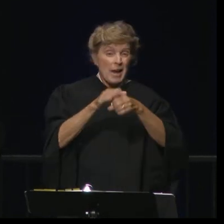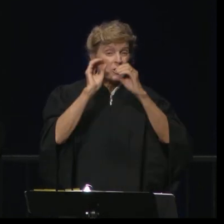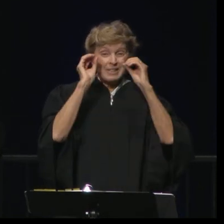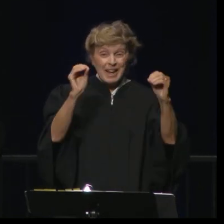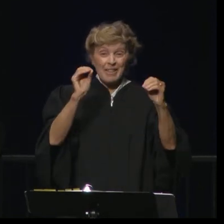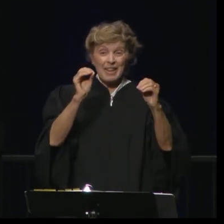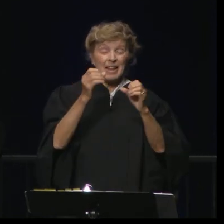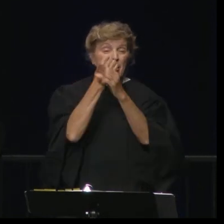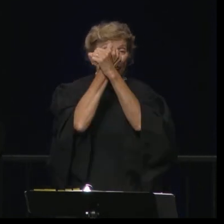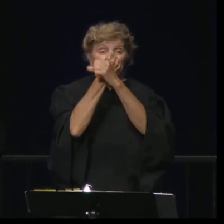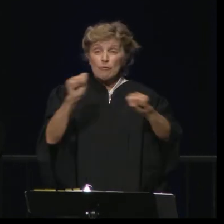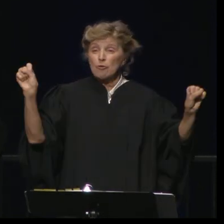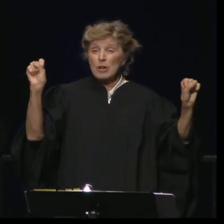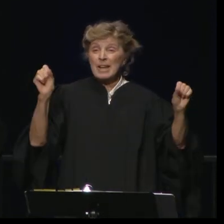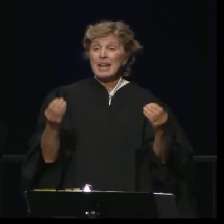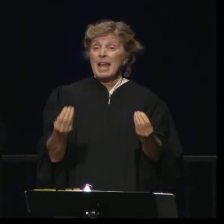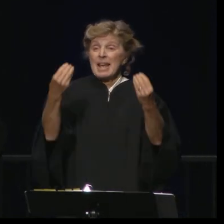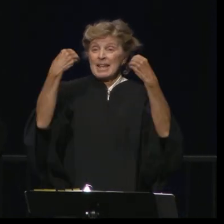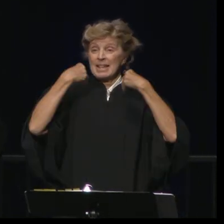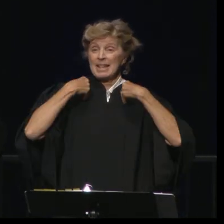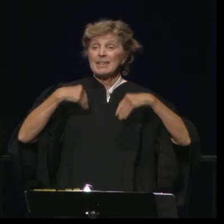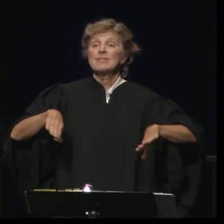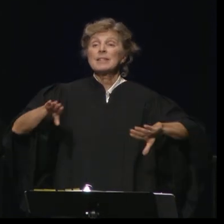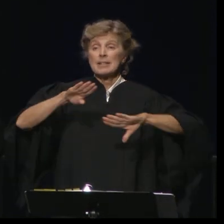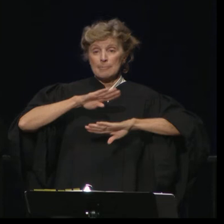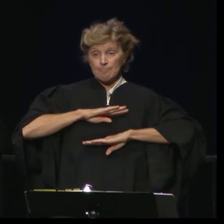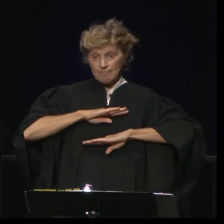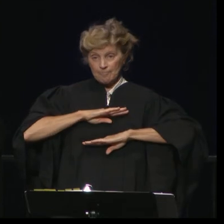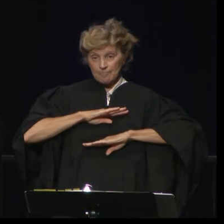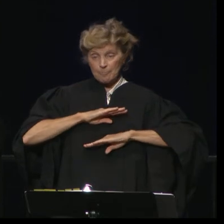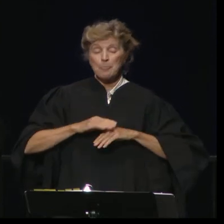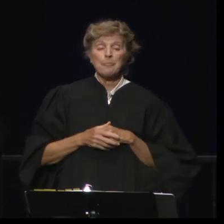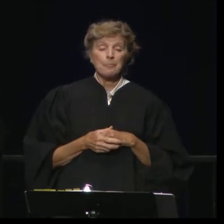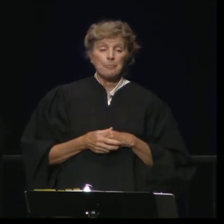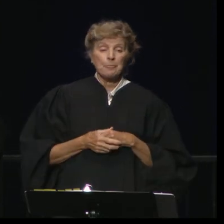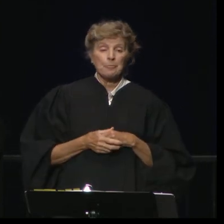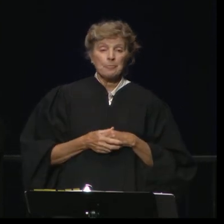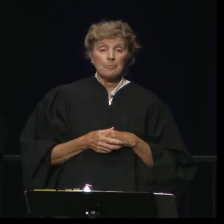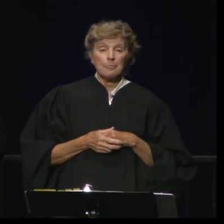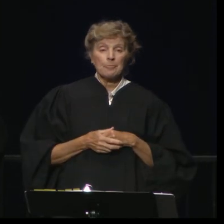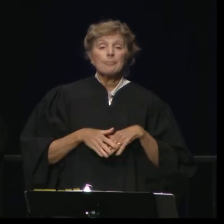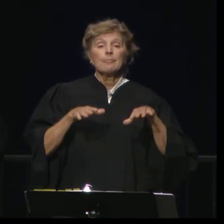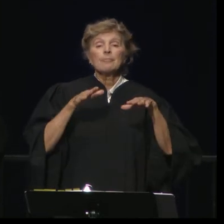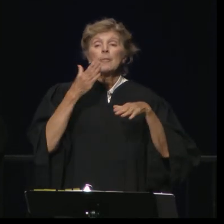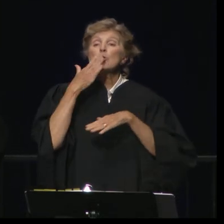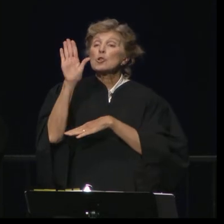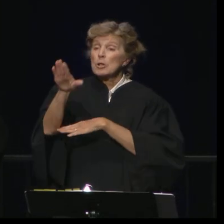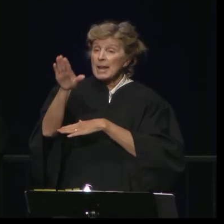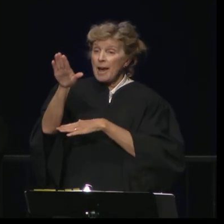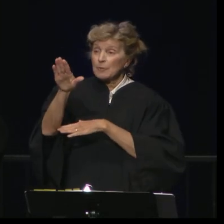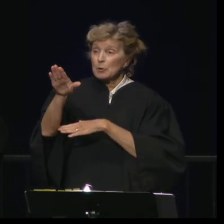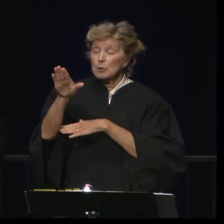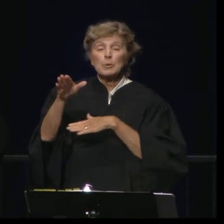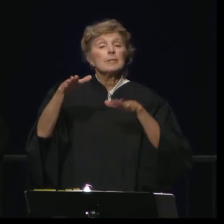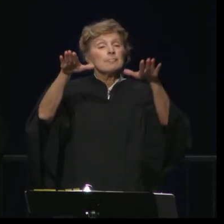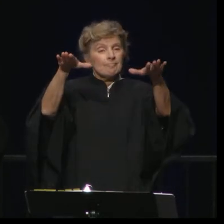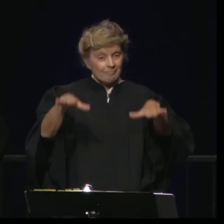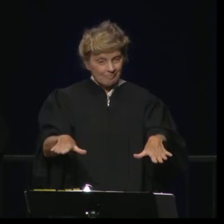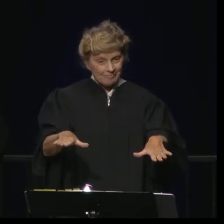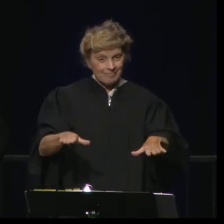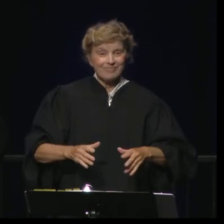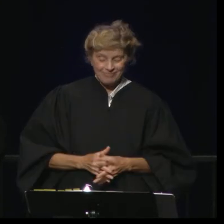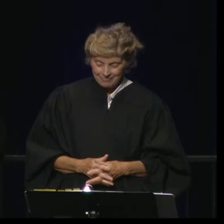satisfying, one that ultimately furnishes answers for us all. Good afternoon, and please be